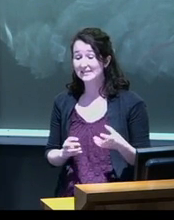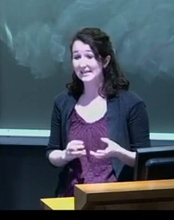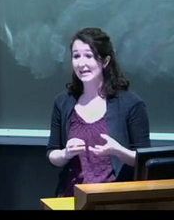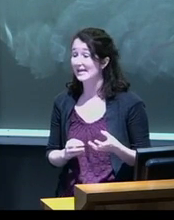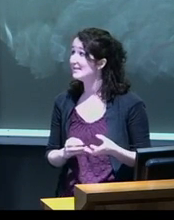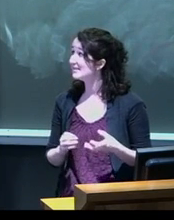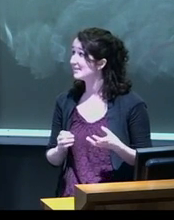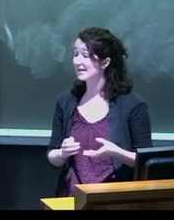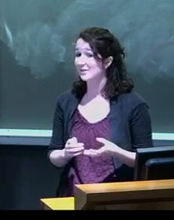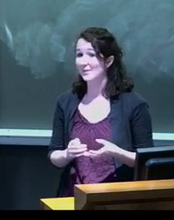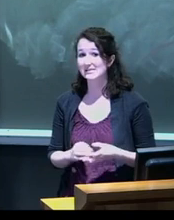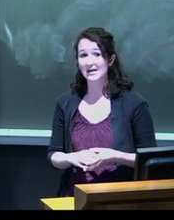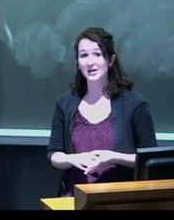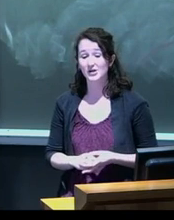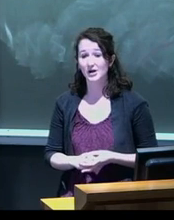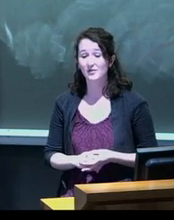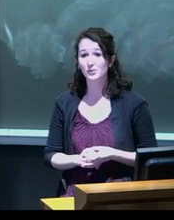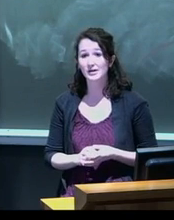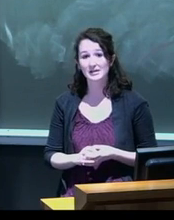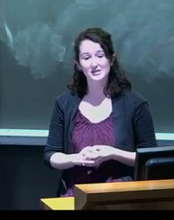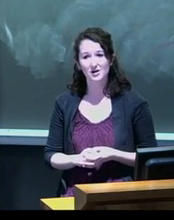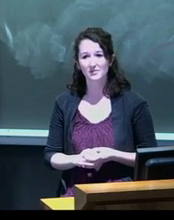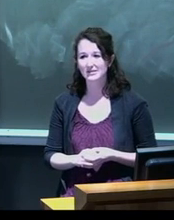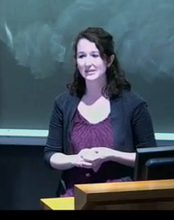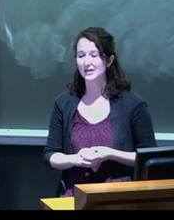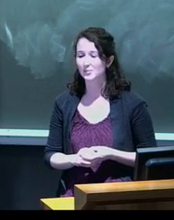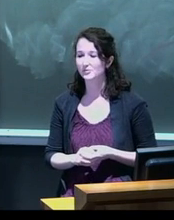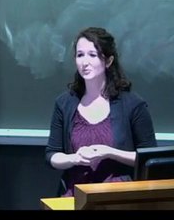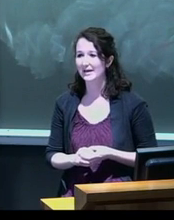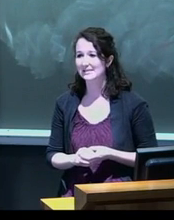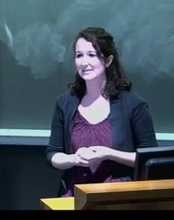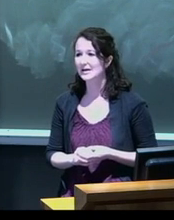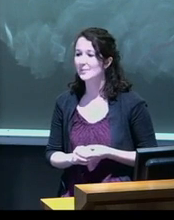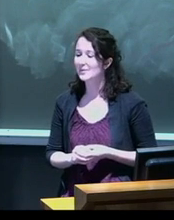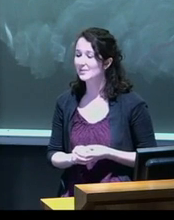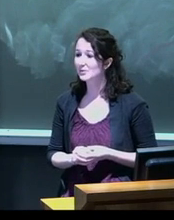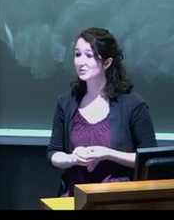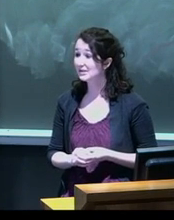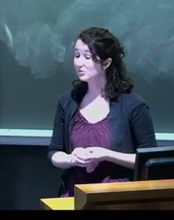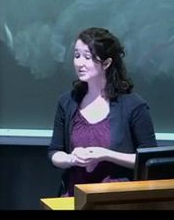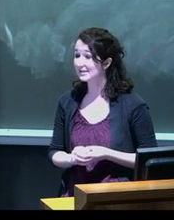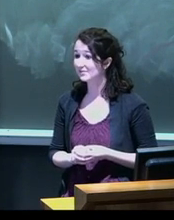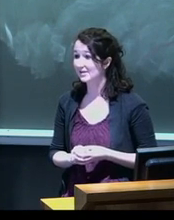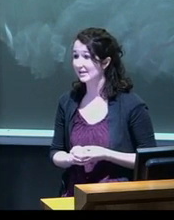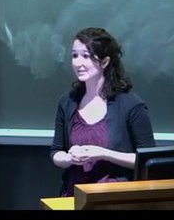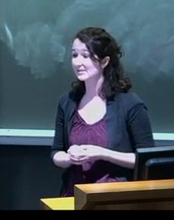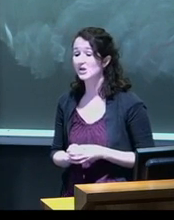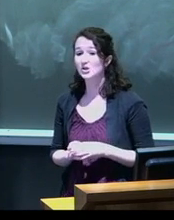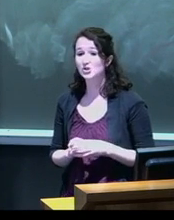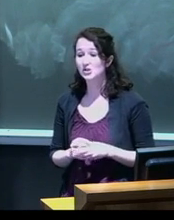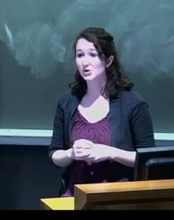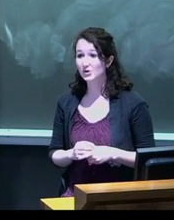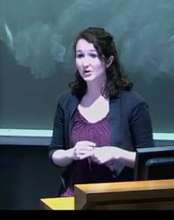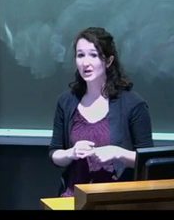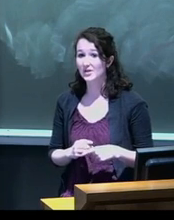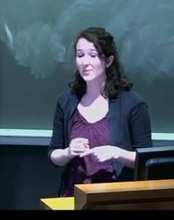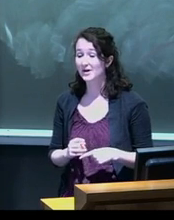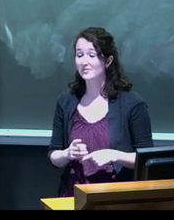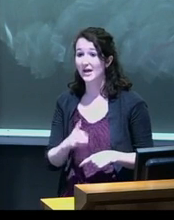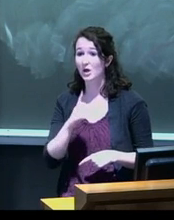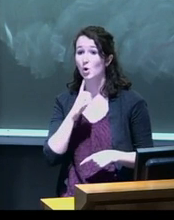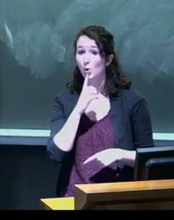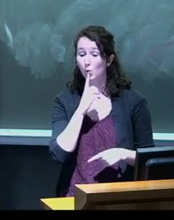conducted a study, and in this study, my signer avoided these conflicts in a number of ways. But in the most interesting of these, she took